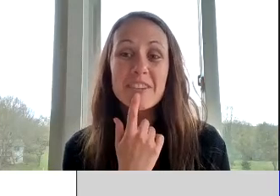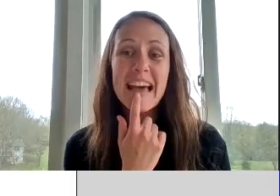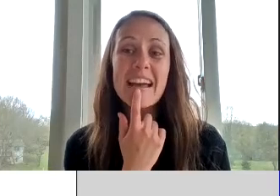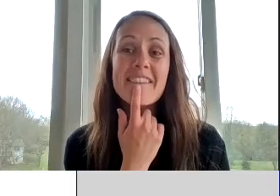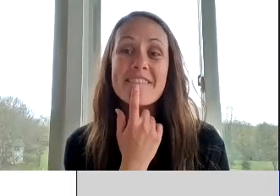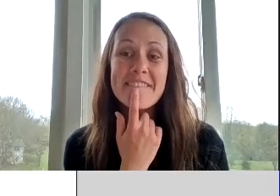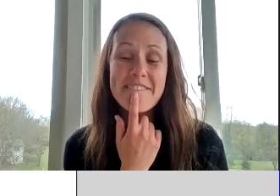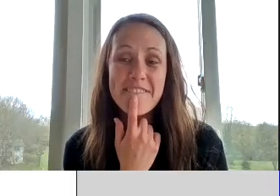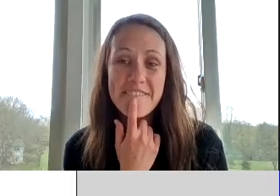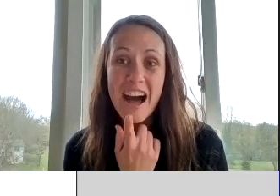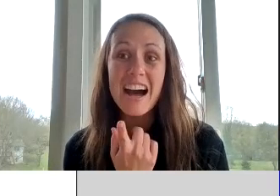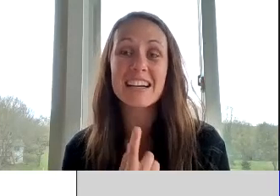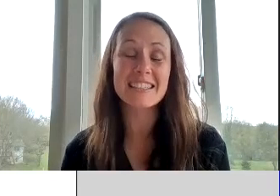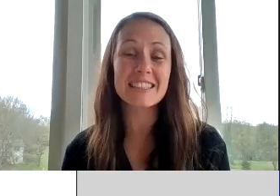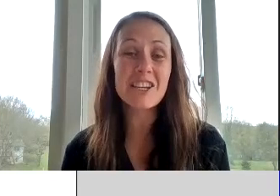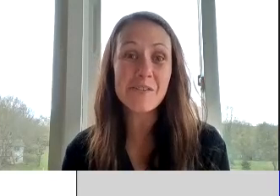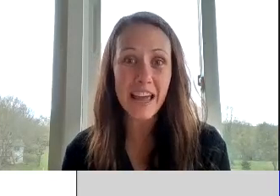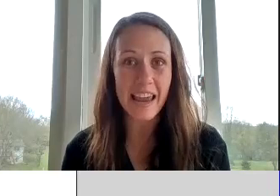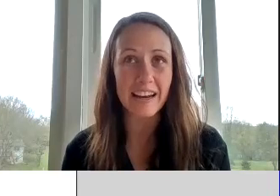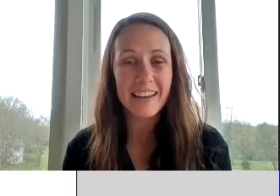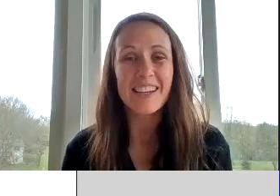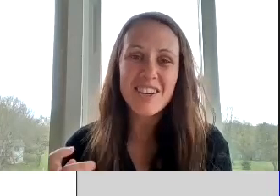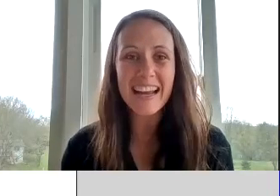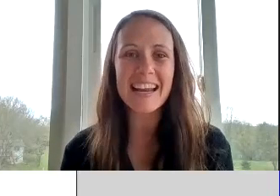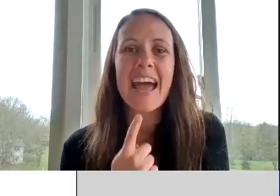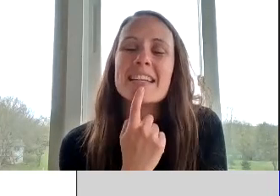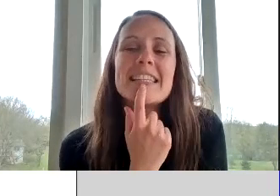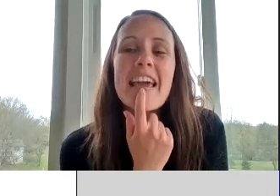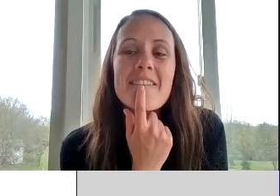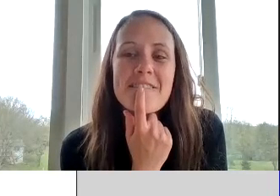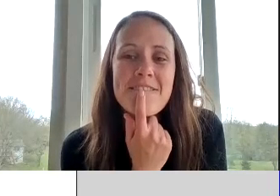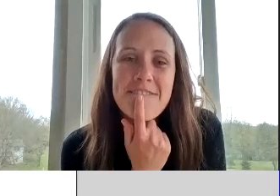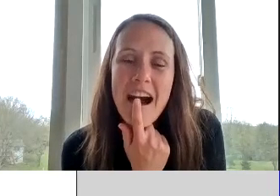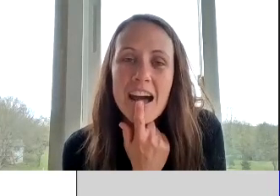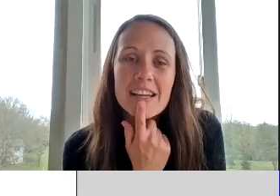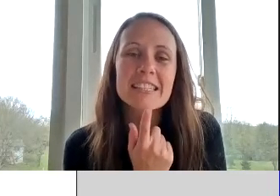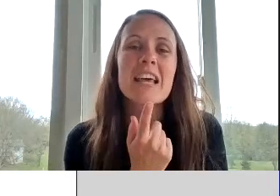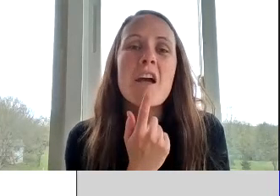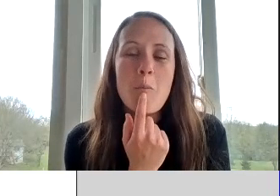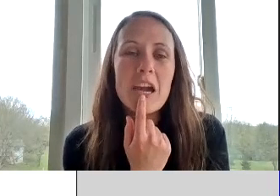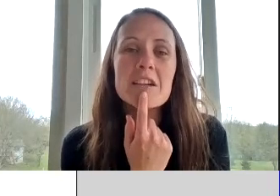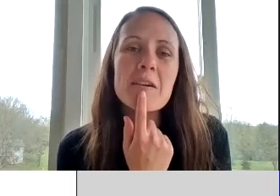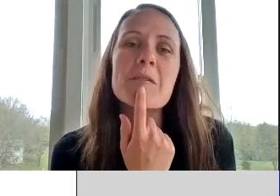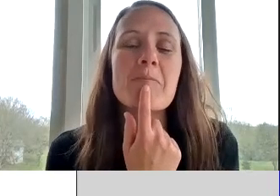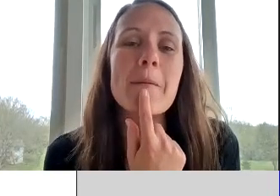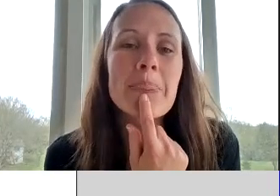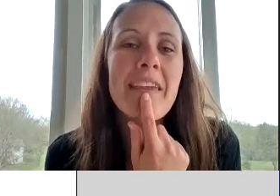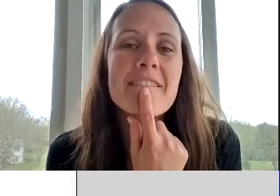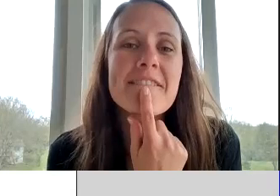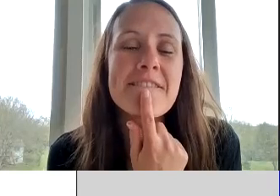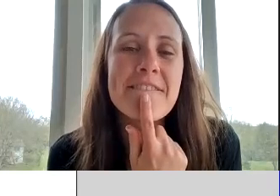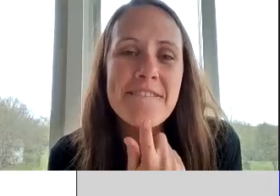If you said fox, you're right. Try it again. Say fox. Bite your lip with